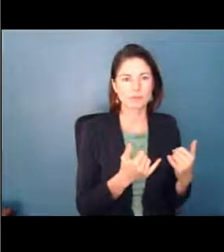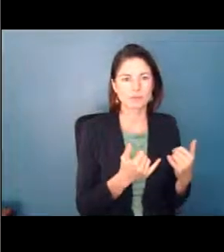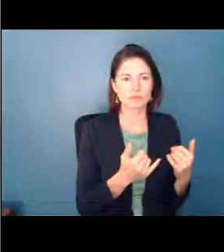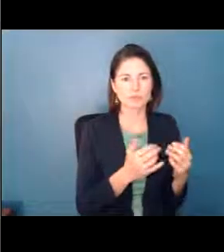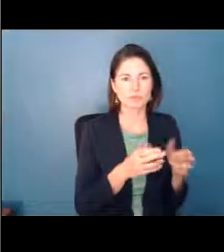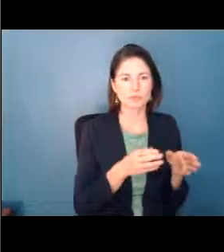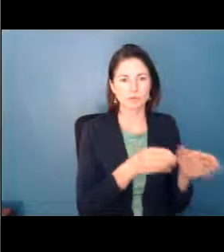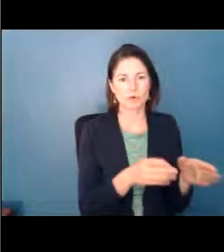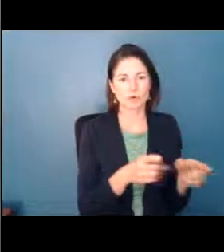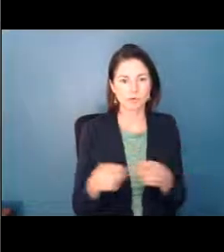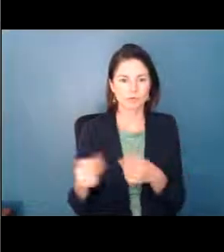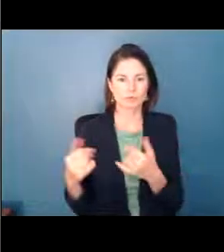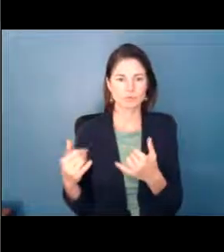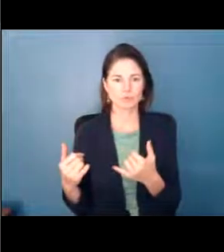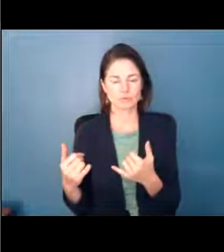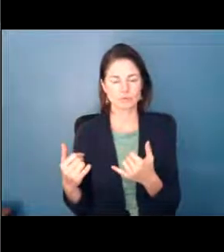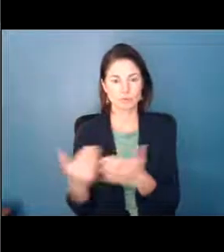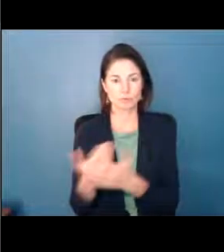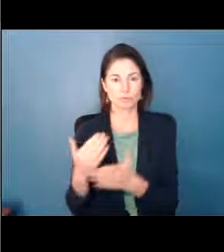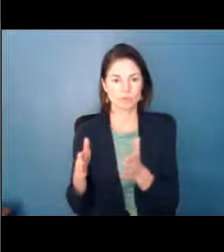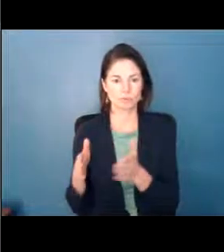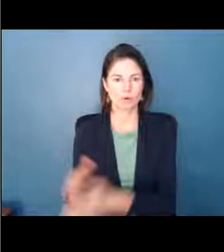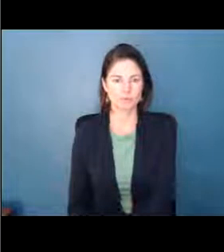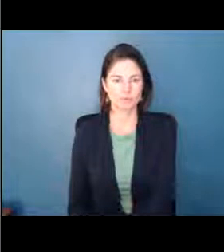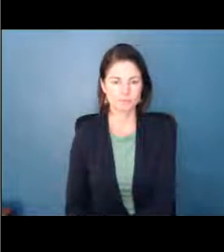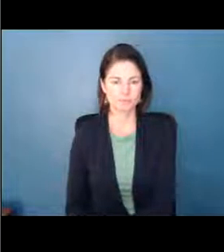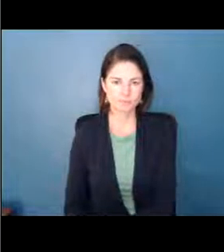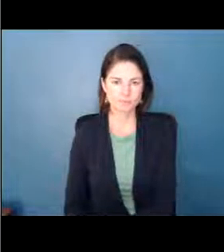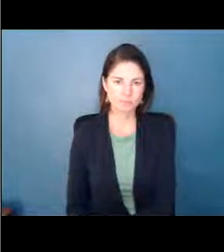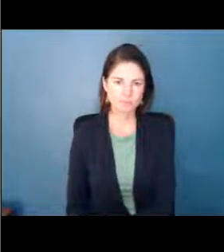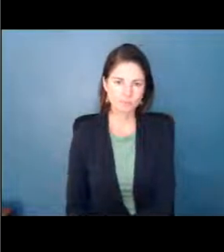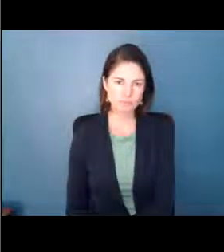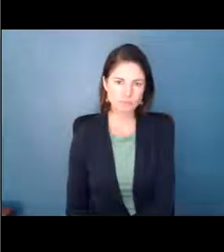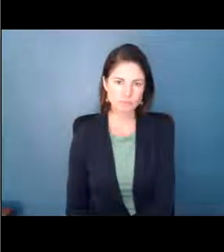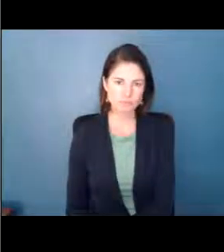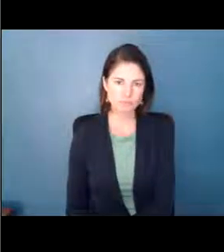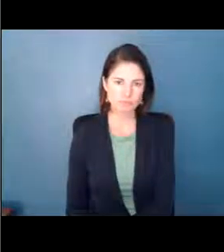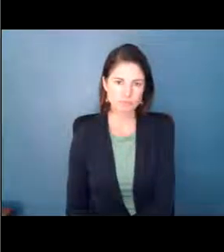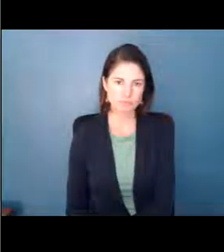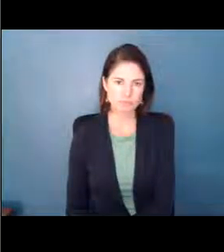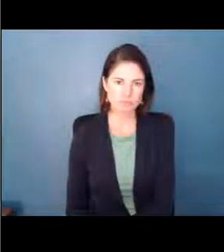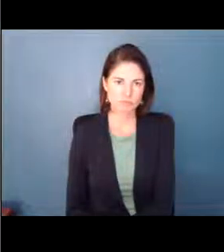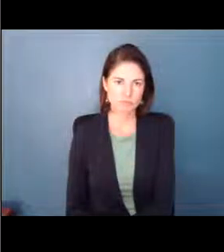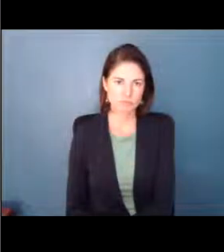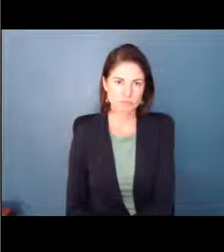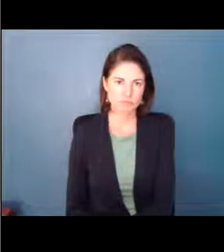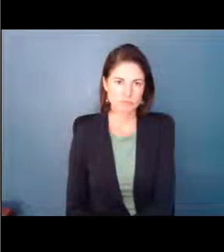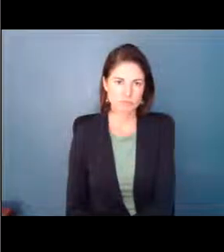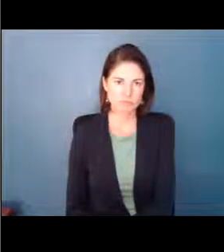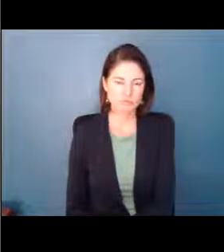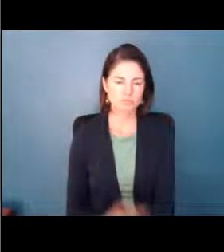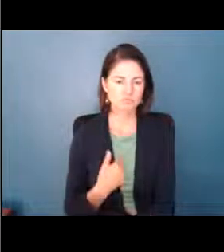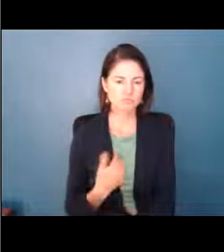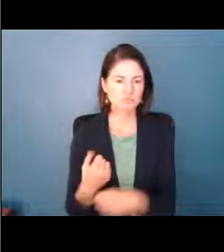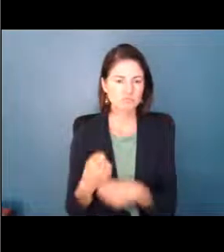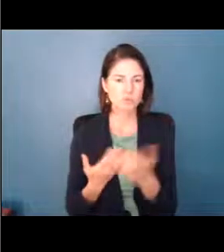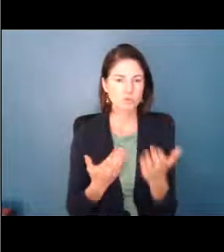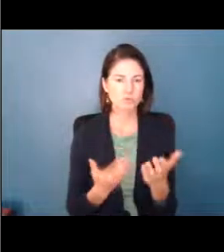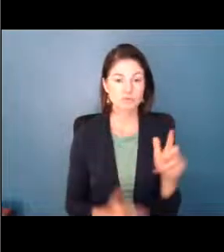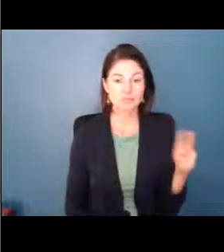back. Okay, thank you. I just wanted to get that on the mic. Okay, I'll move we make the allocation of $3.3 million for this. Thank you very much. Do we have a